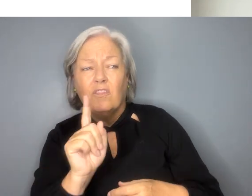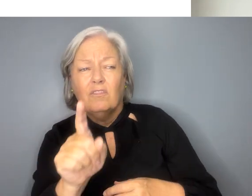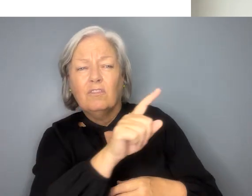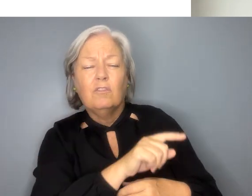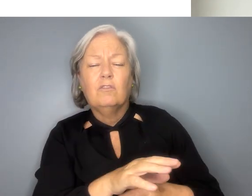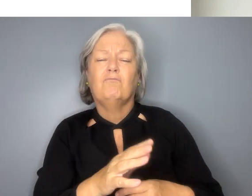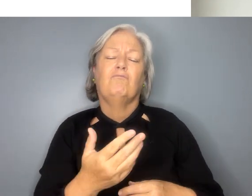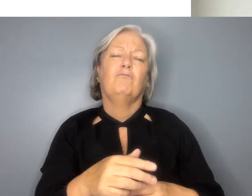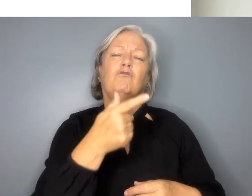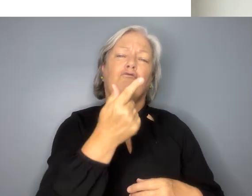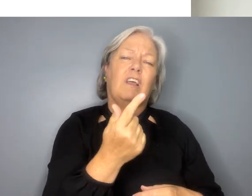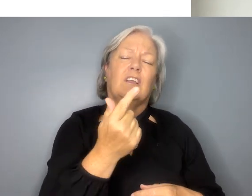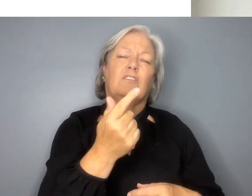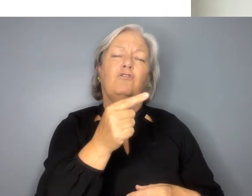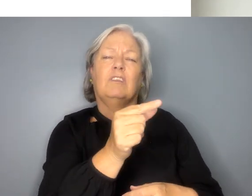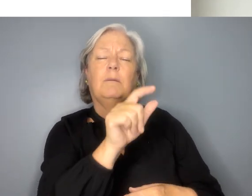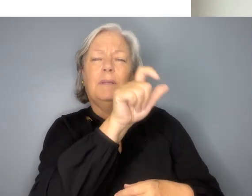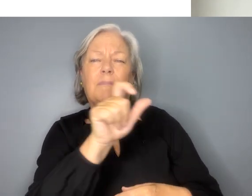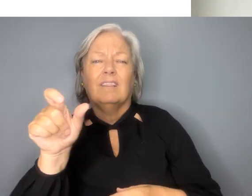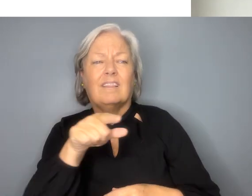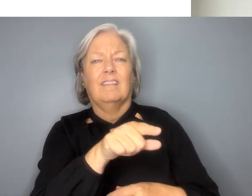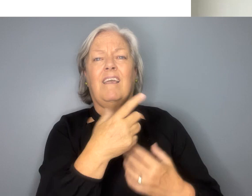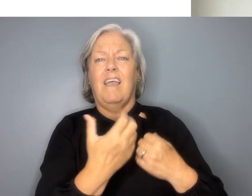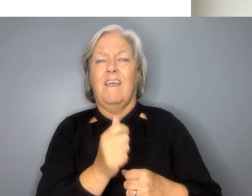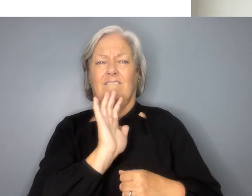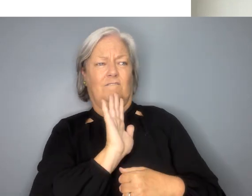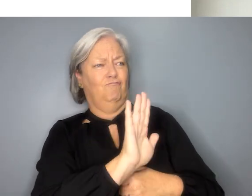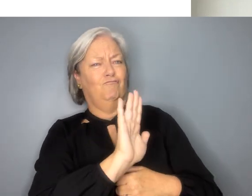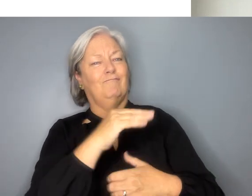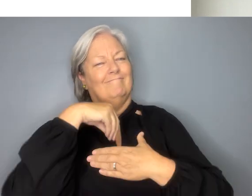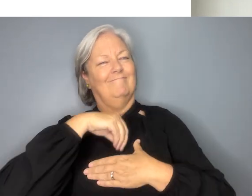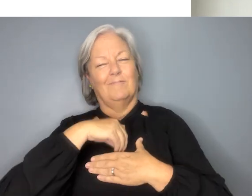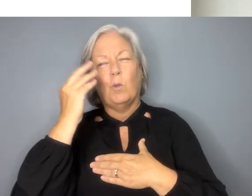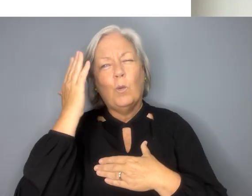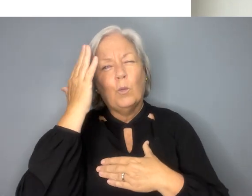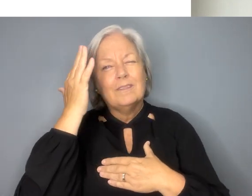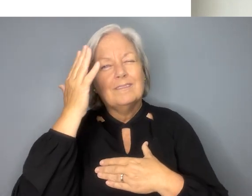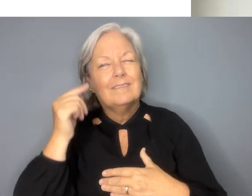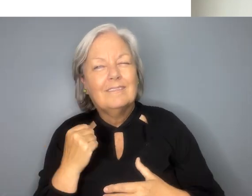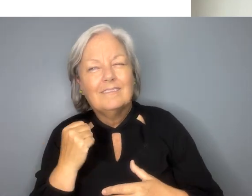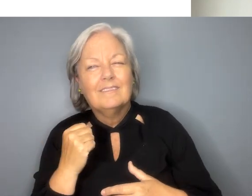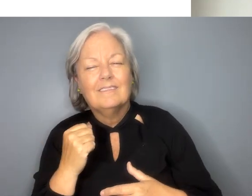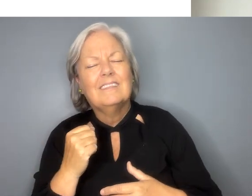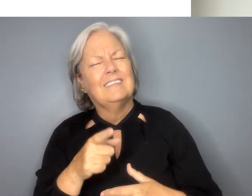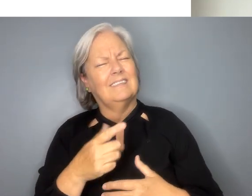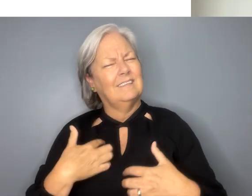gender diverse and transgender people are autistic. And I think that's really interesting, especially given